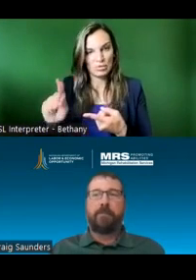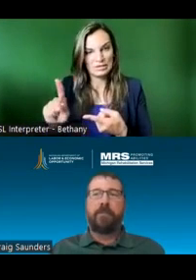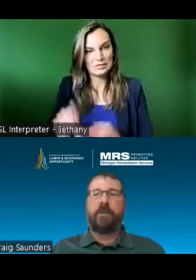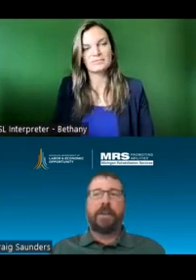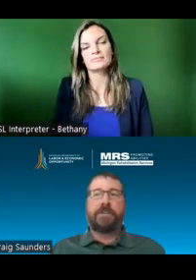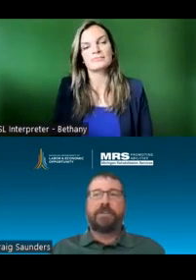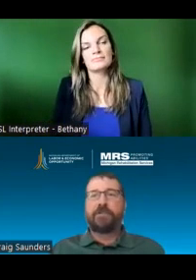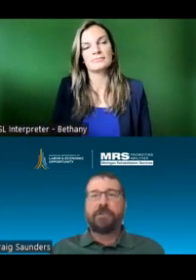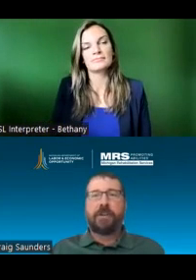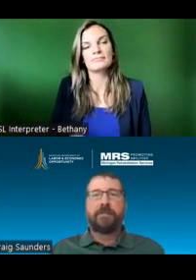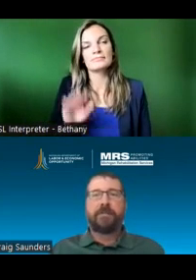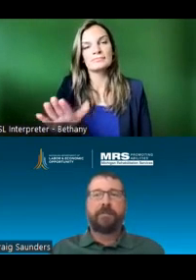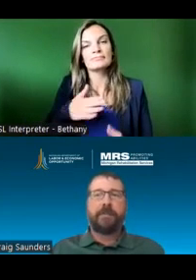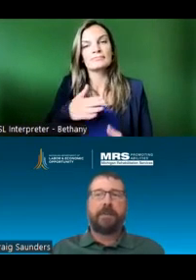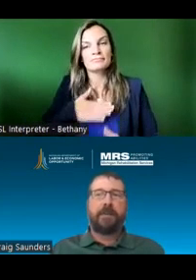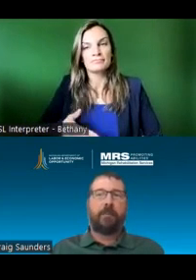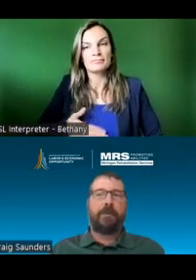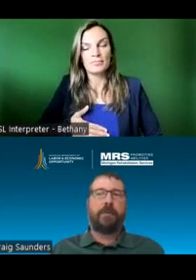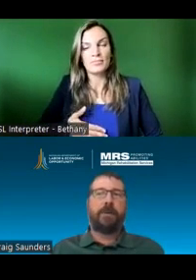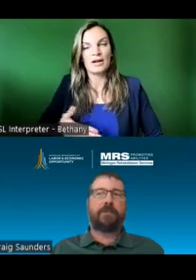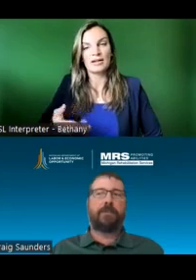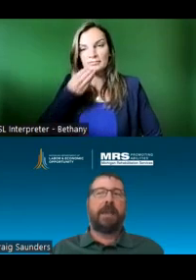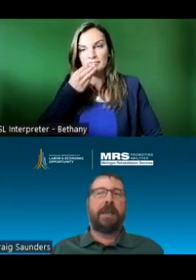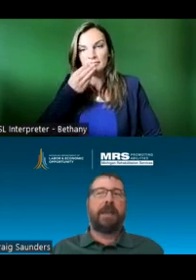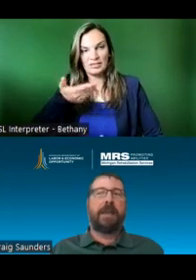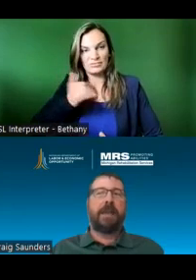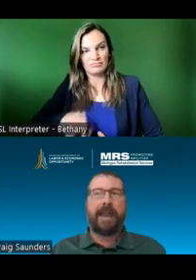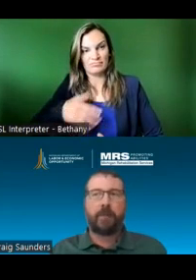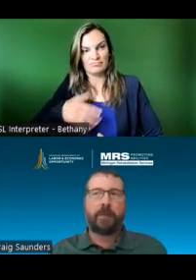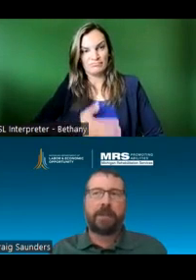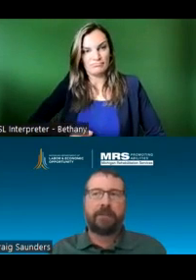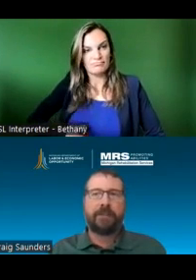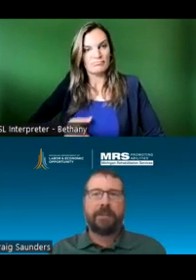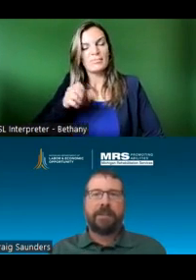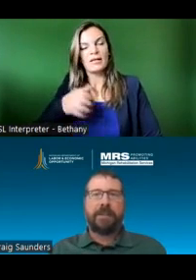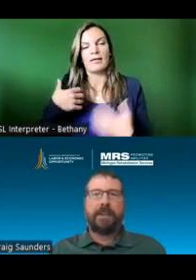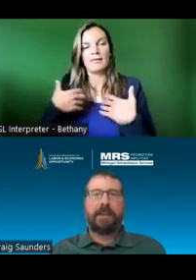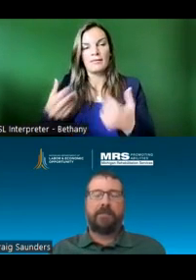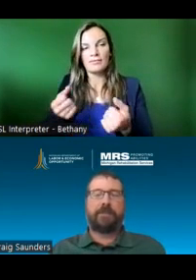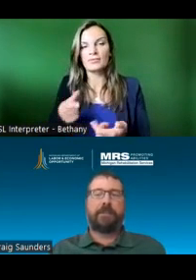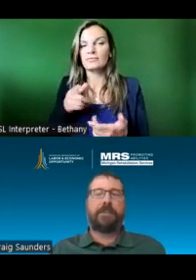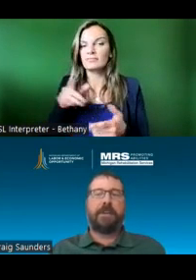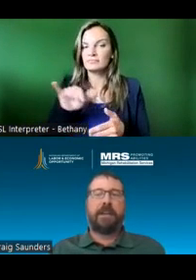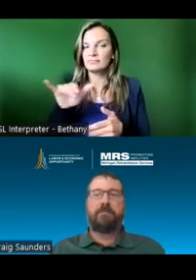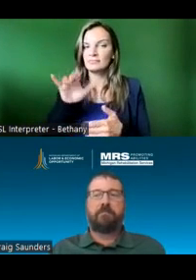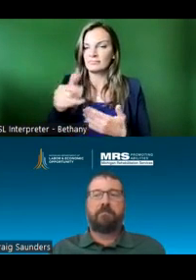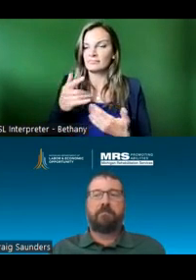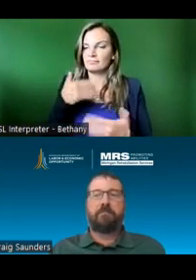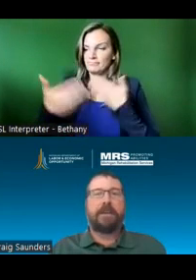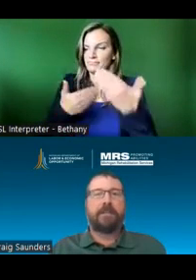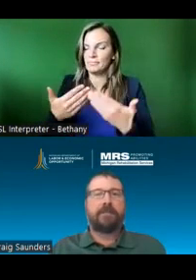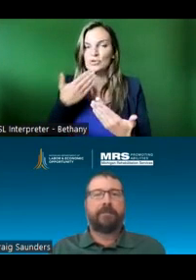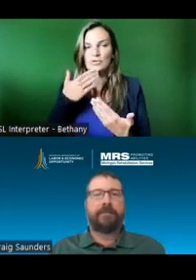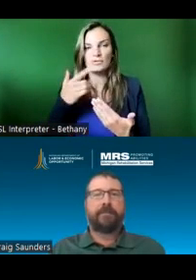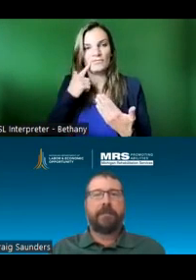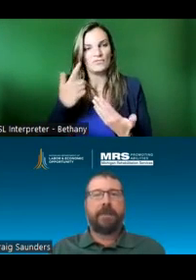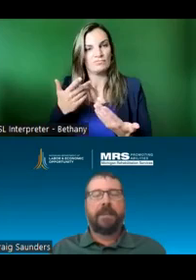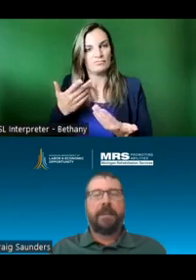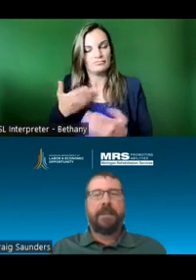help improve your digestion. It'll help you expend more calories. It can facilitate better